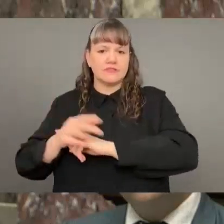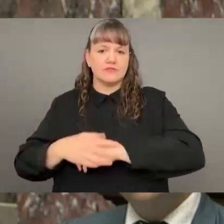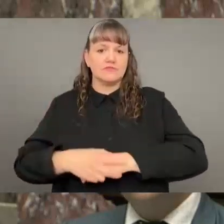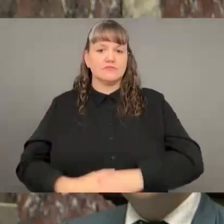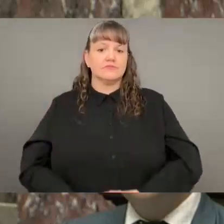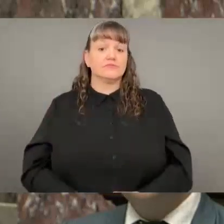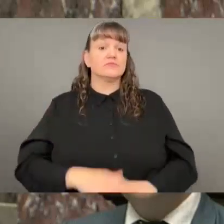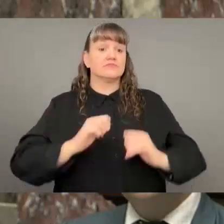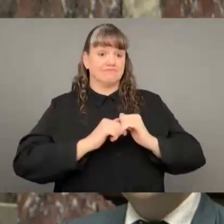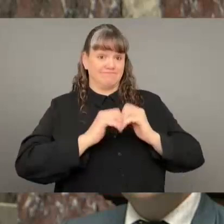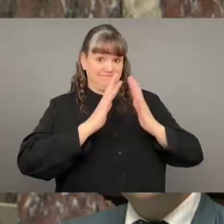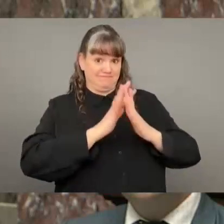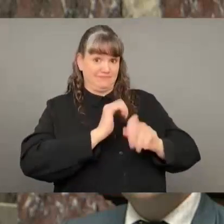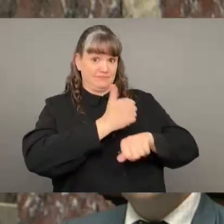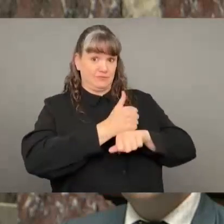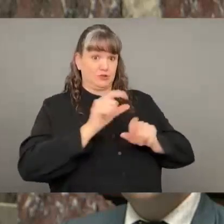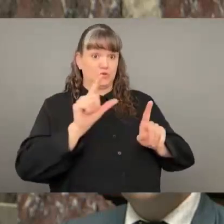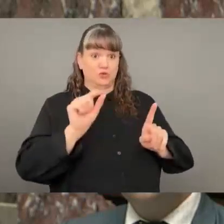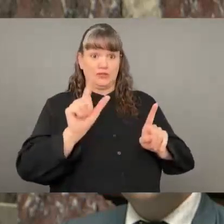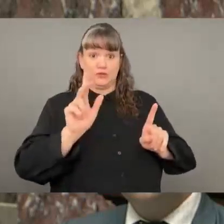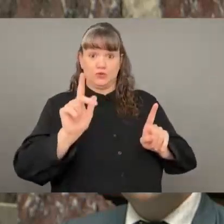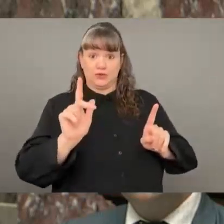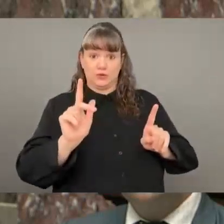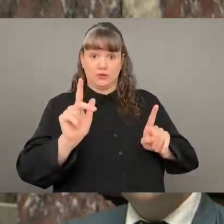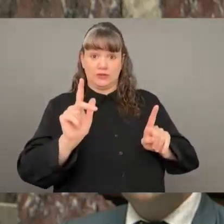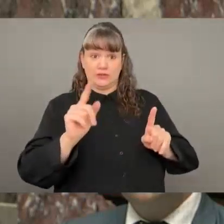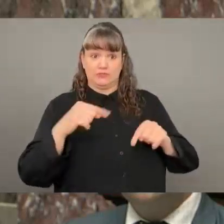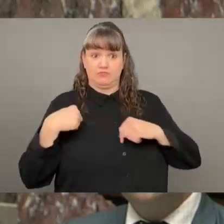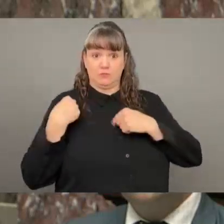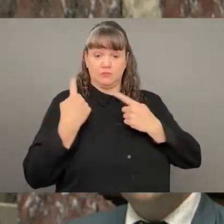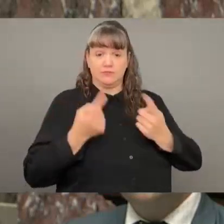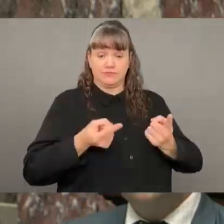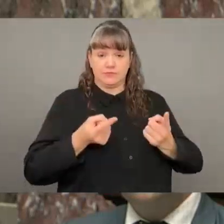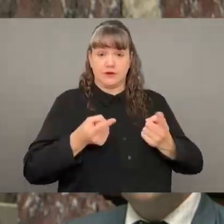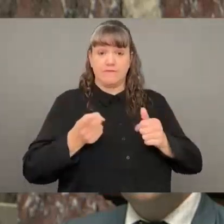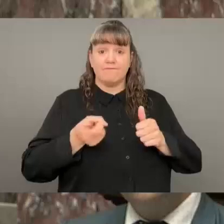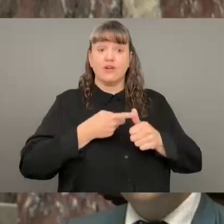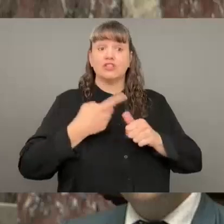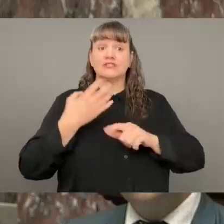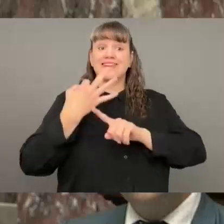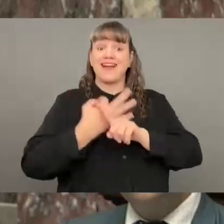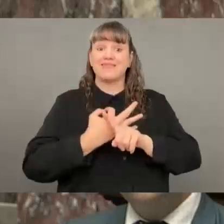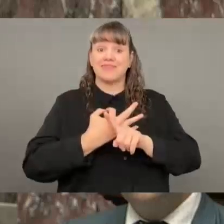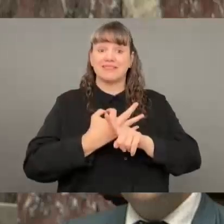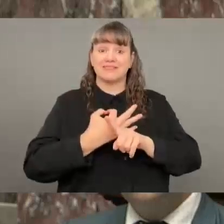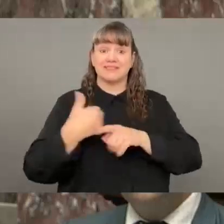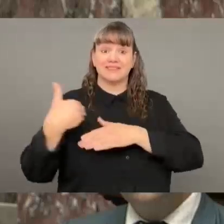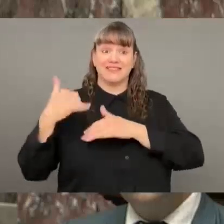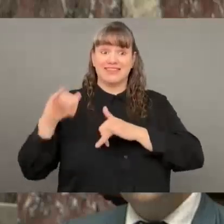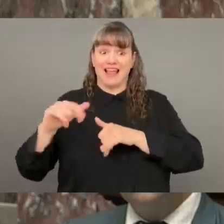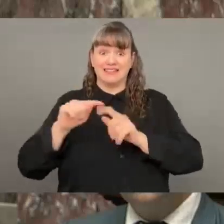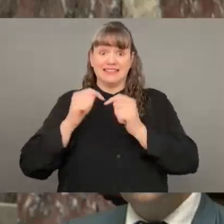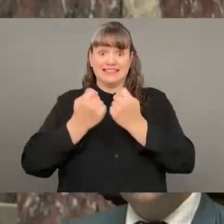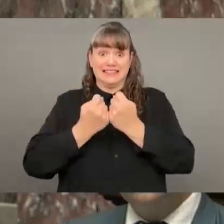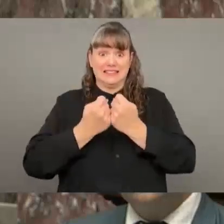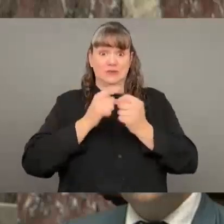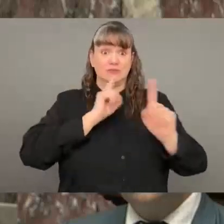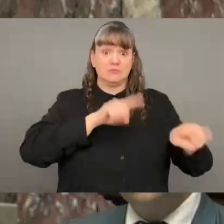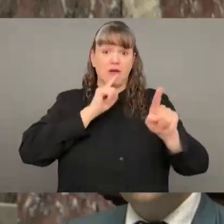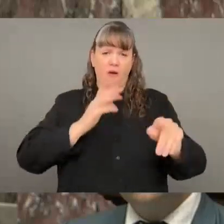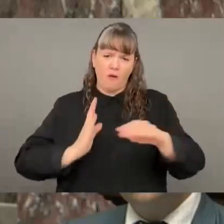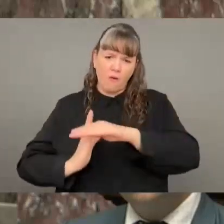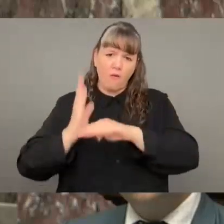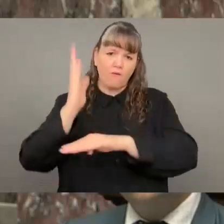these teams responded to over 4,000 calls. These teams are now operating across